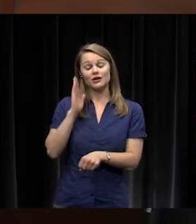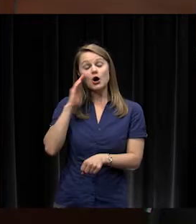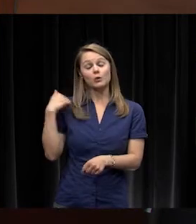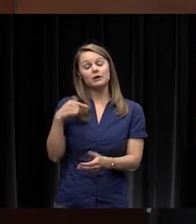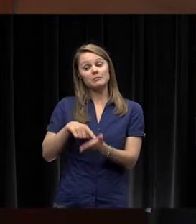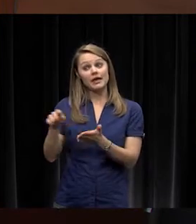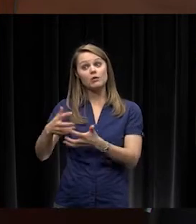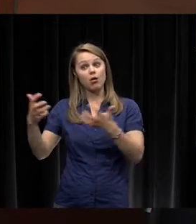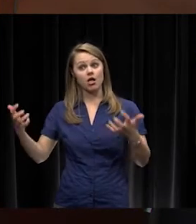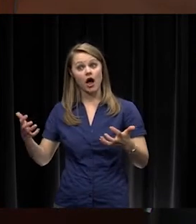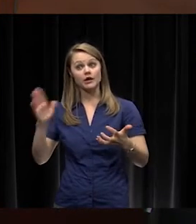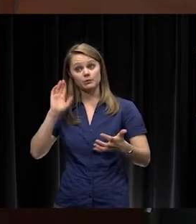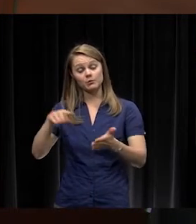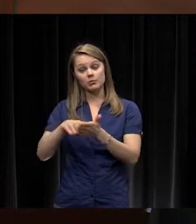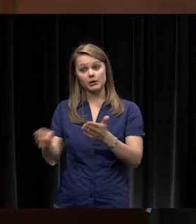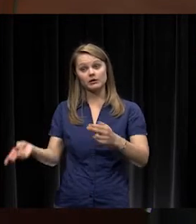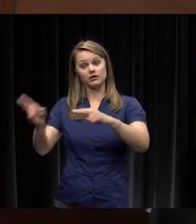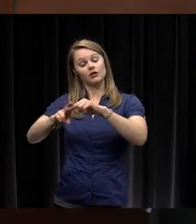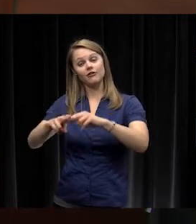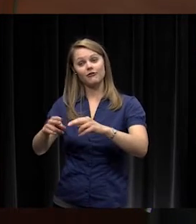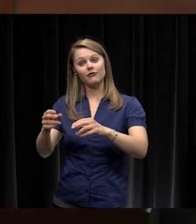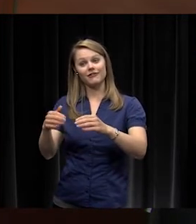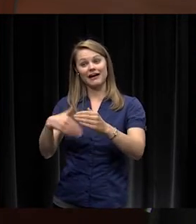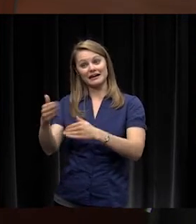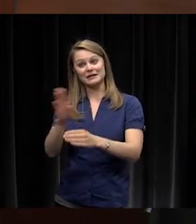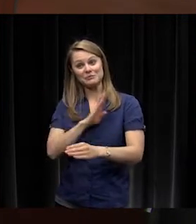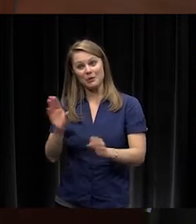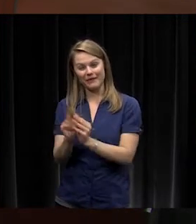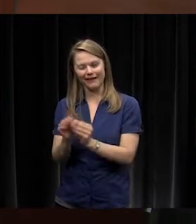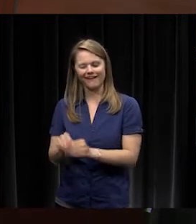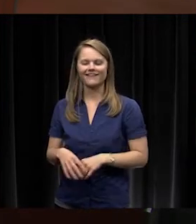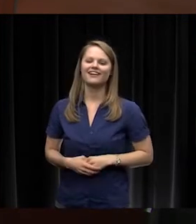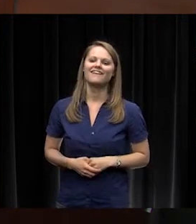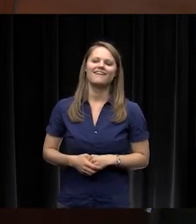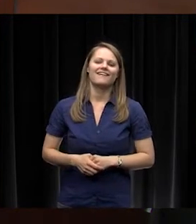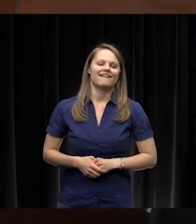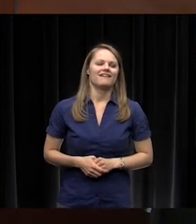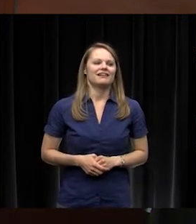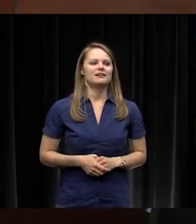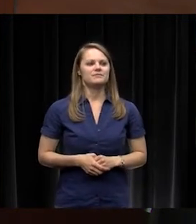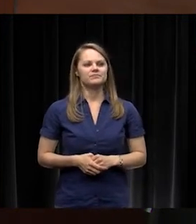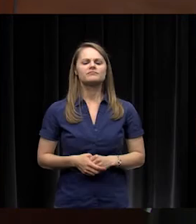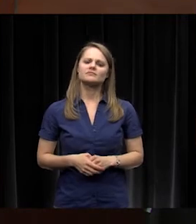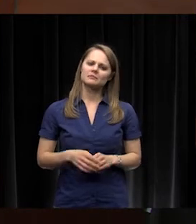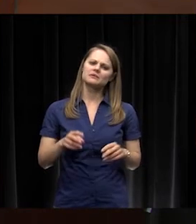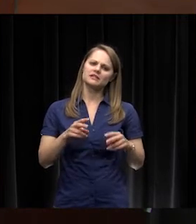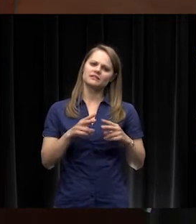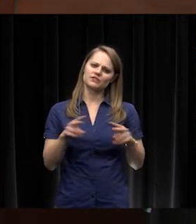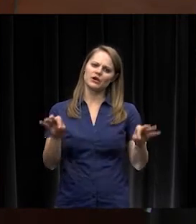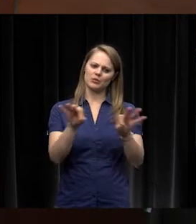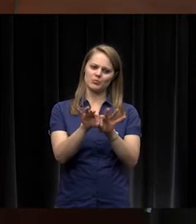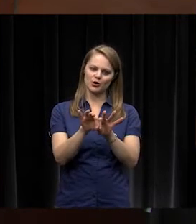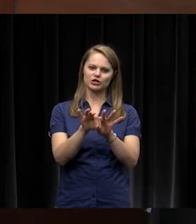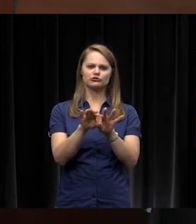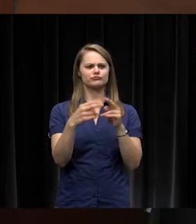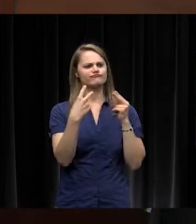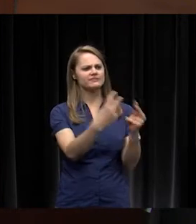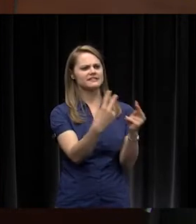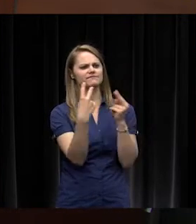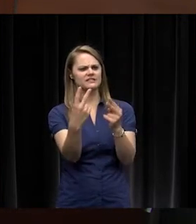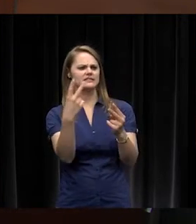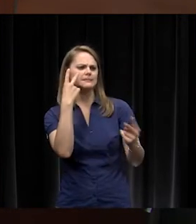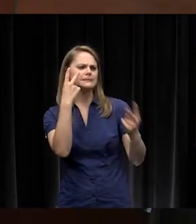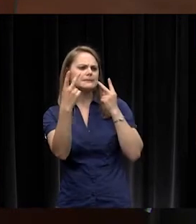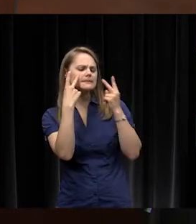upcoming board meeting, potentially. But I want to thank you for all your time and effort. But again, it's very important to get out there and really, you know, get a chance to see what's going on in